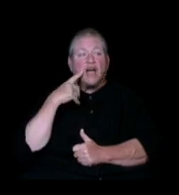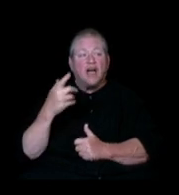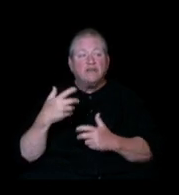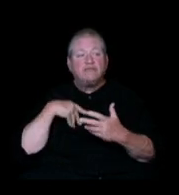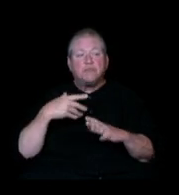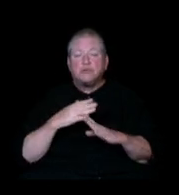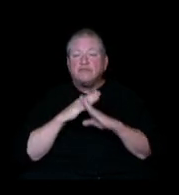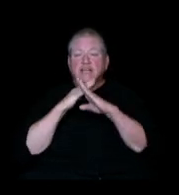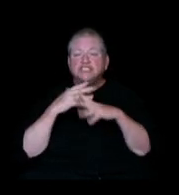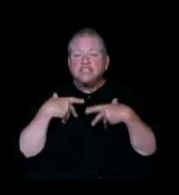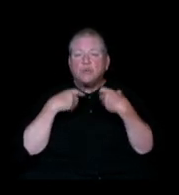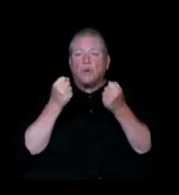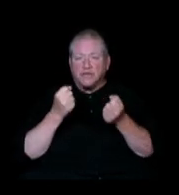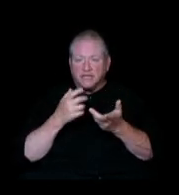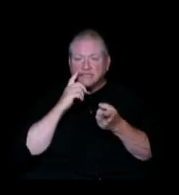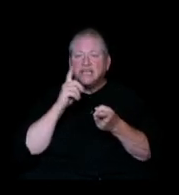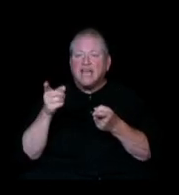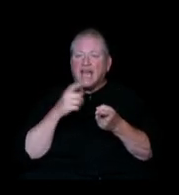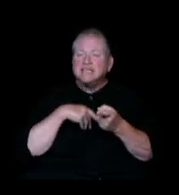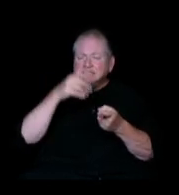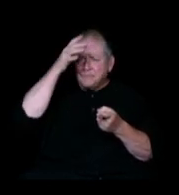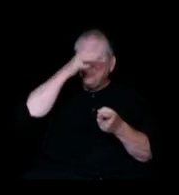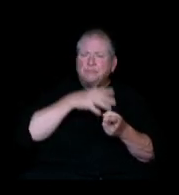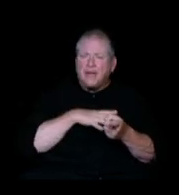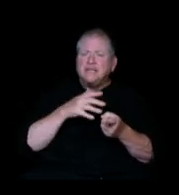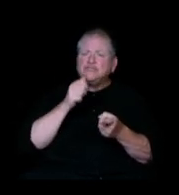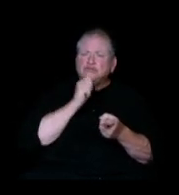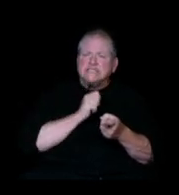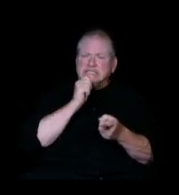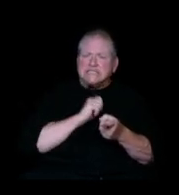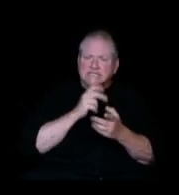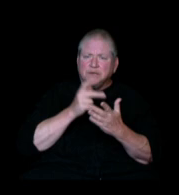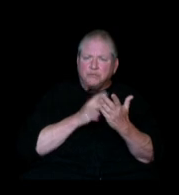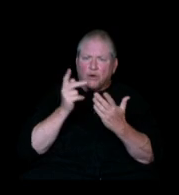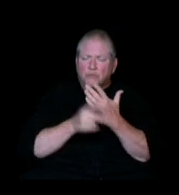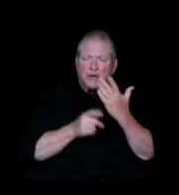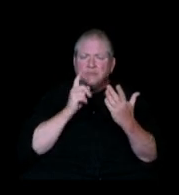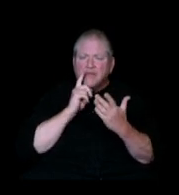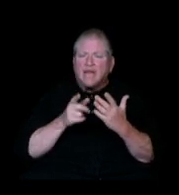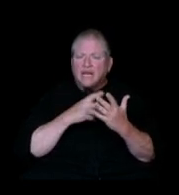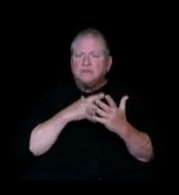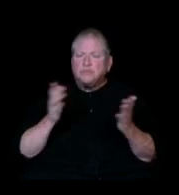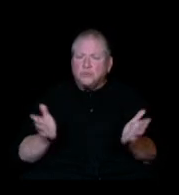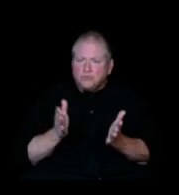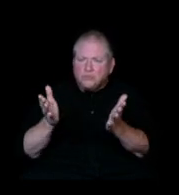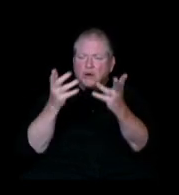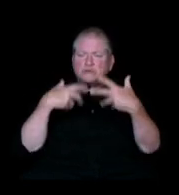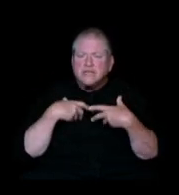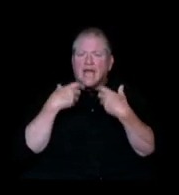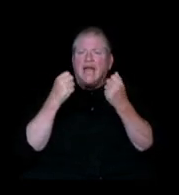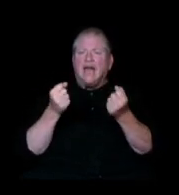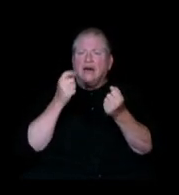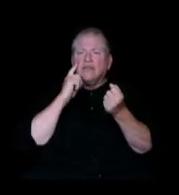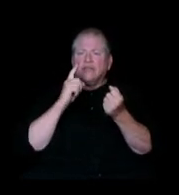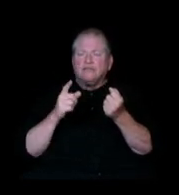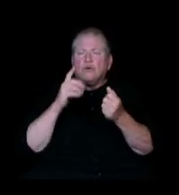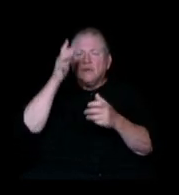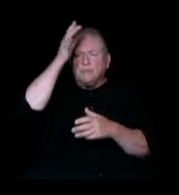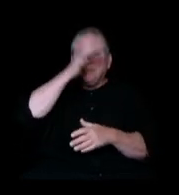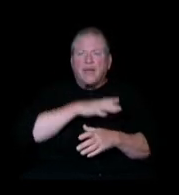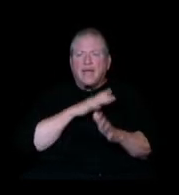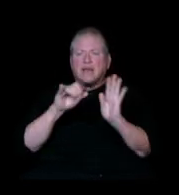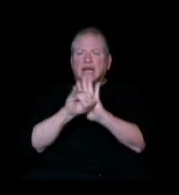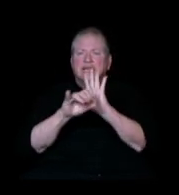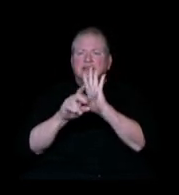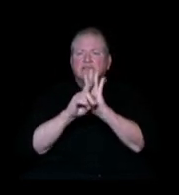Wellness. Brandon coordinates the Men's Resiliency Program, which focuses on mental health promotion and holistic well-being for